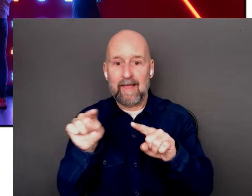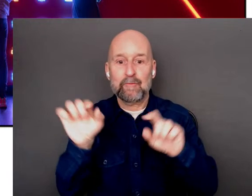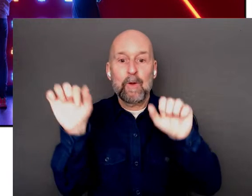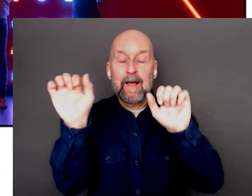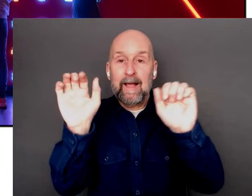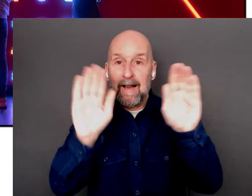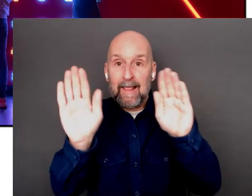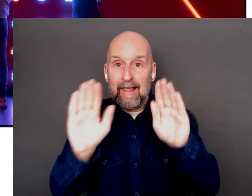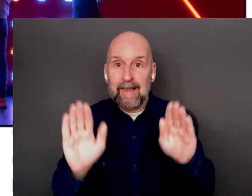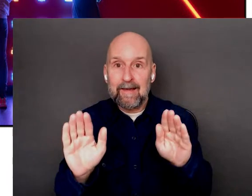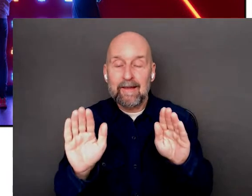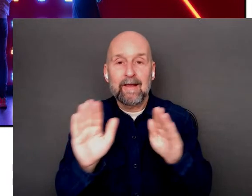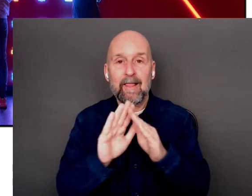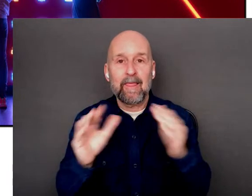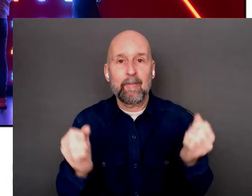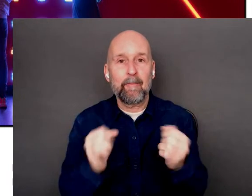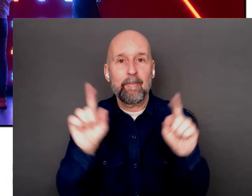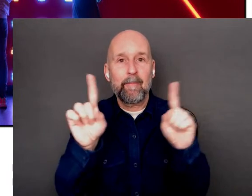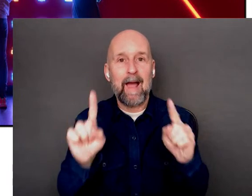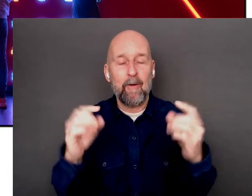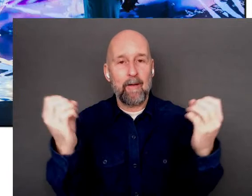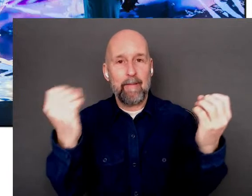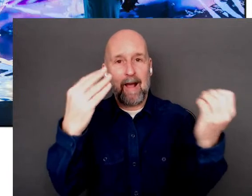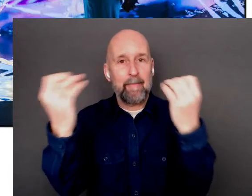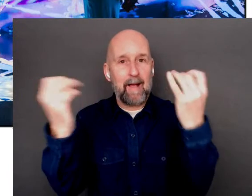come back to the Mars station. So